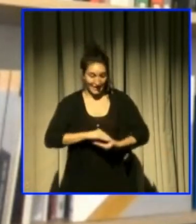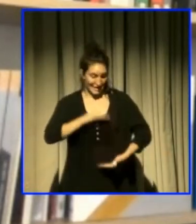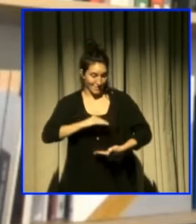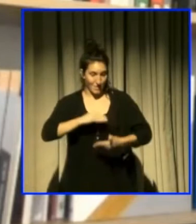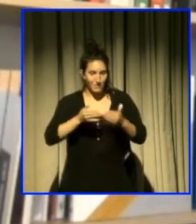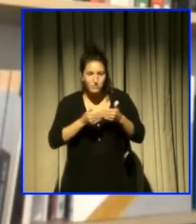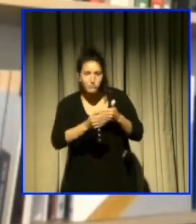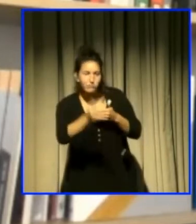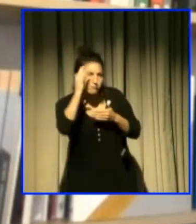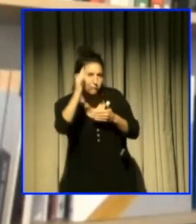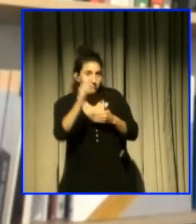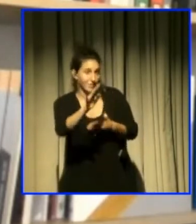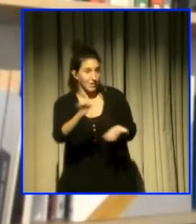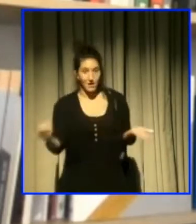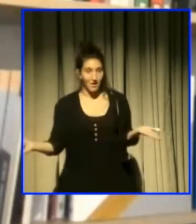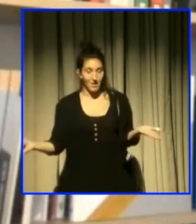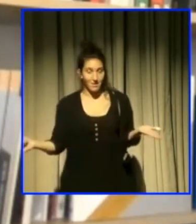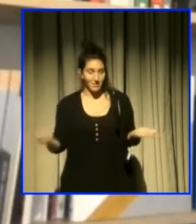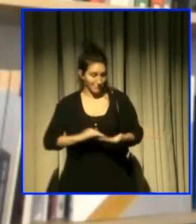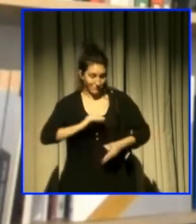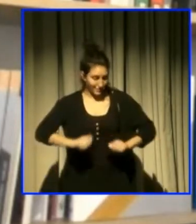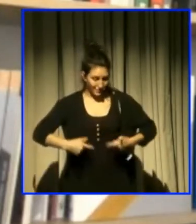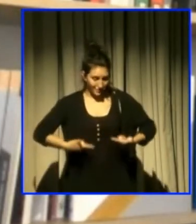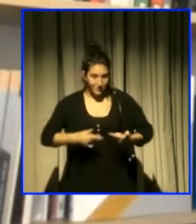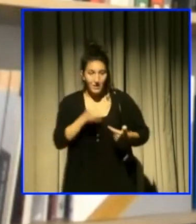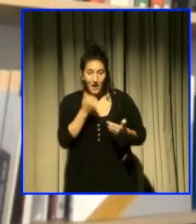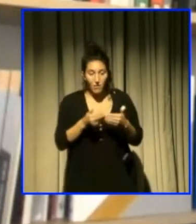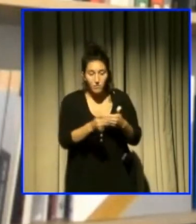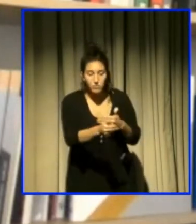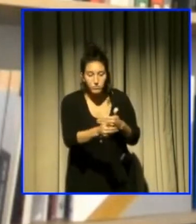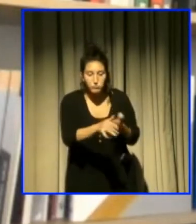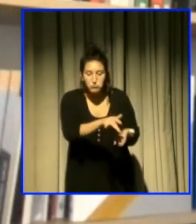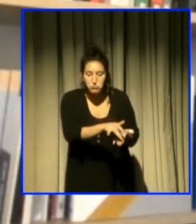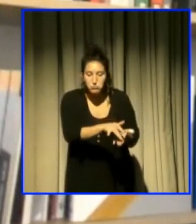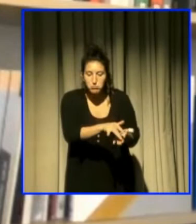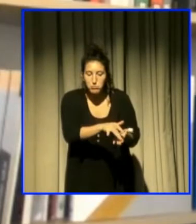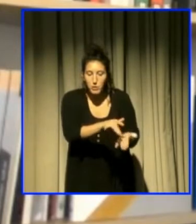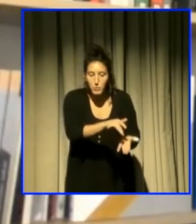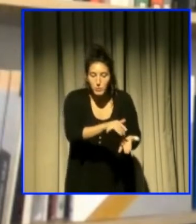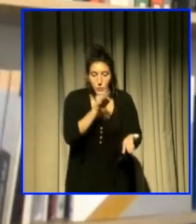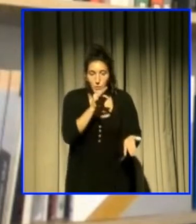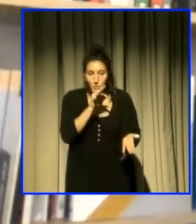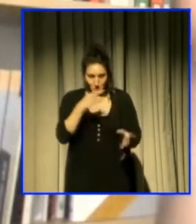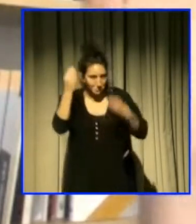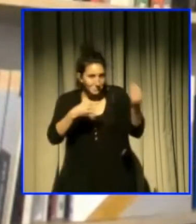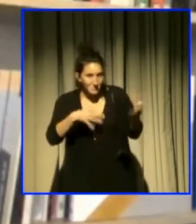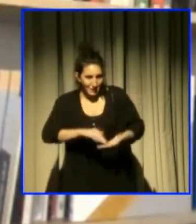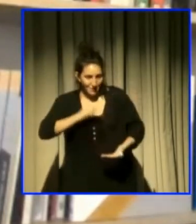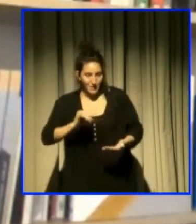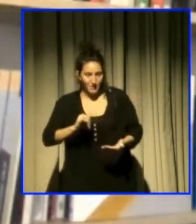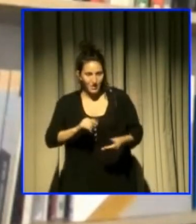about something that is not here yet. And we, in the present, we can also decide to change our behavior according to